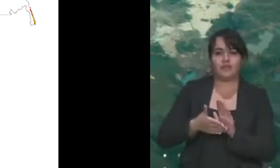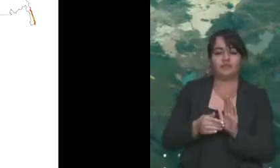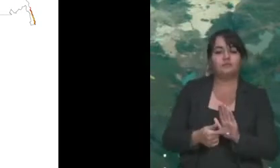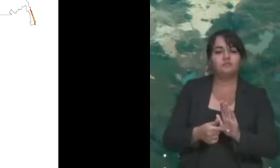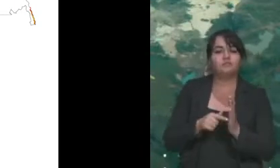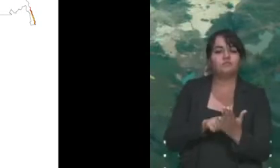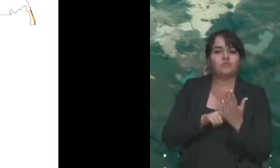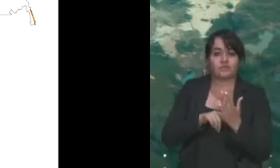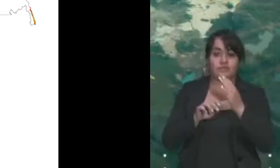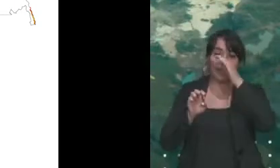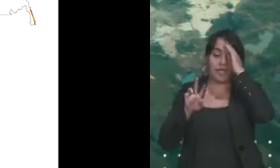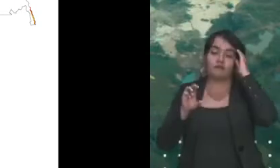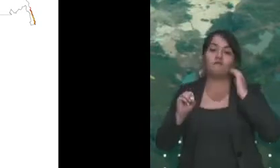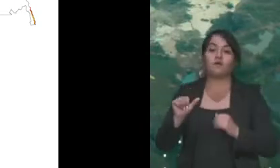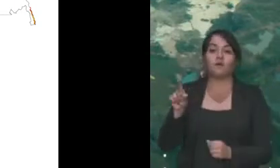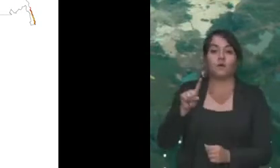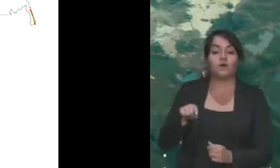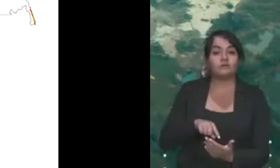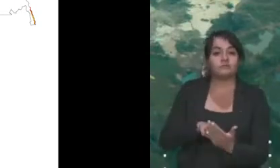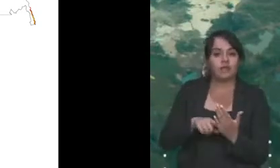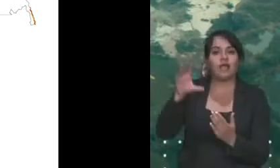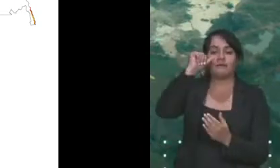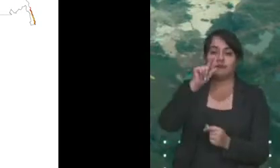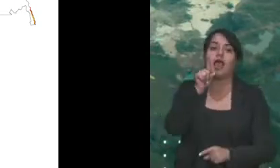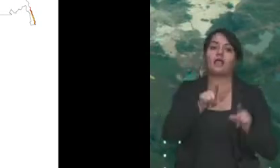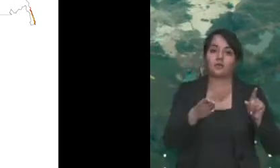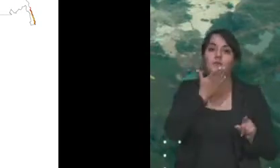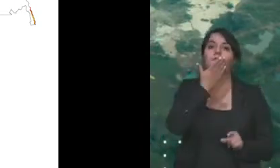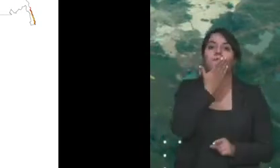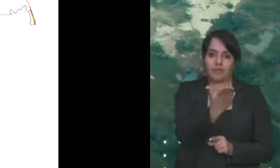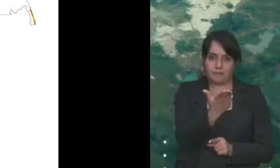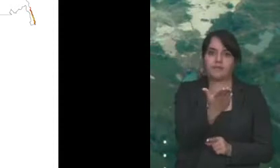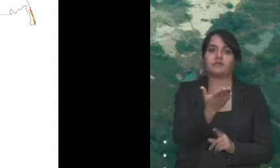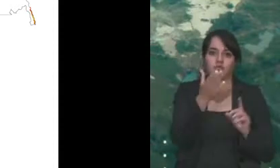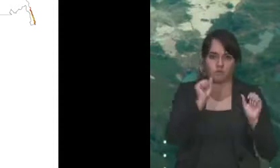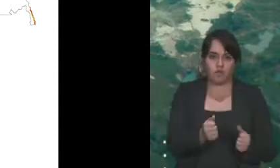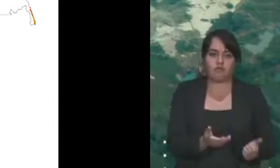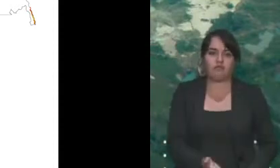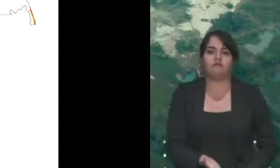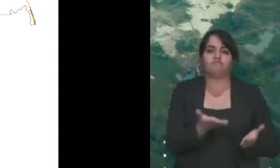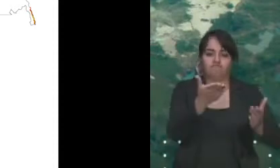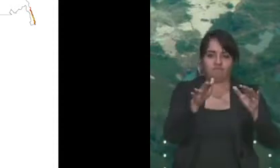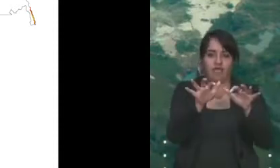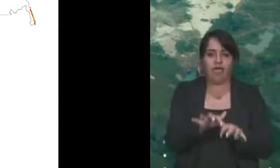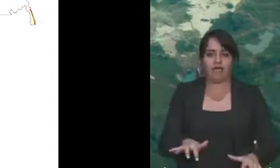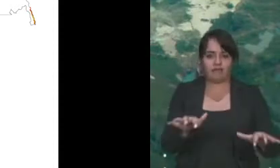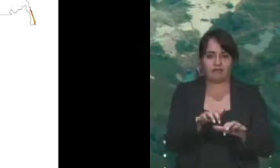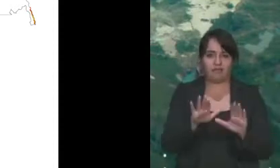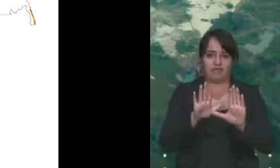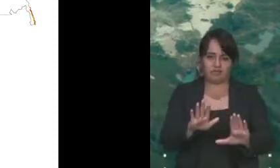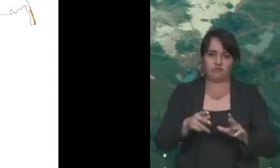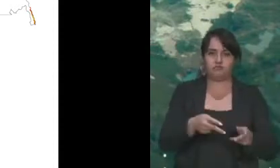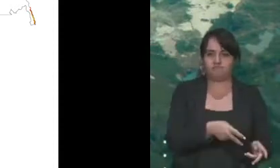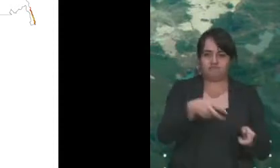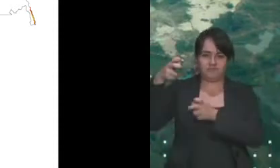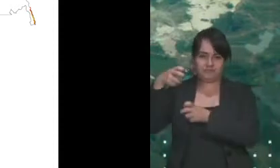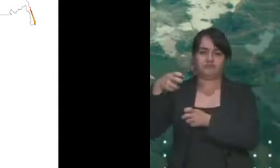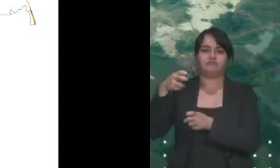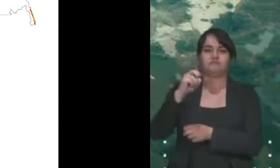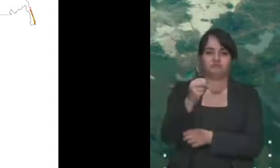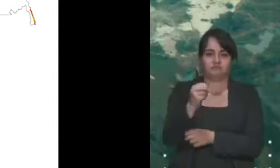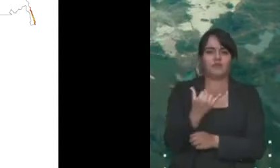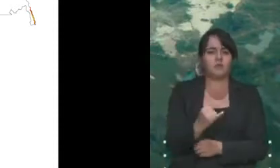evidence of exploitation, EVOAs, that have the technical permits and or environmental permits in order to perform the exploitation